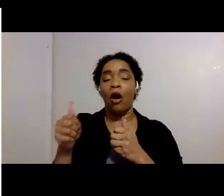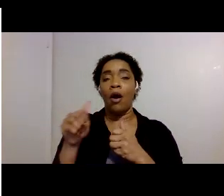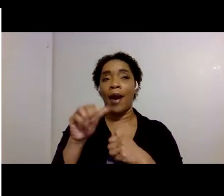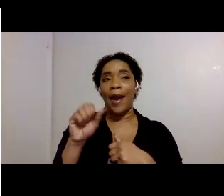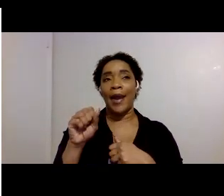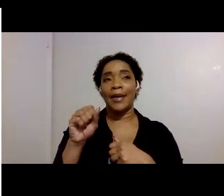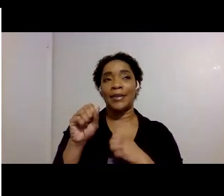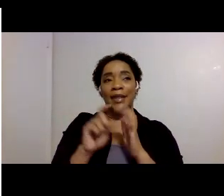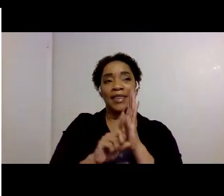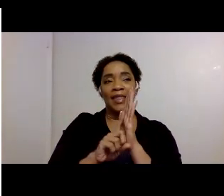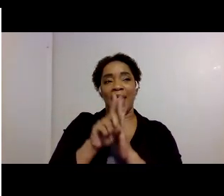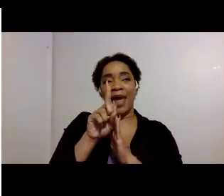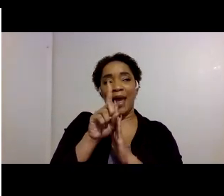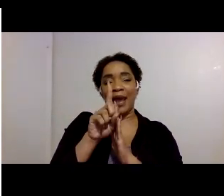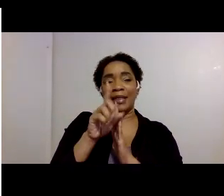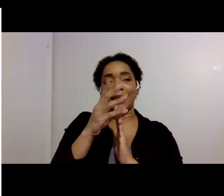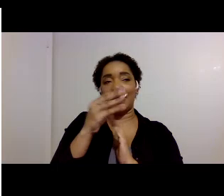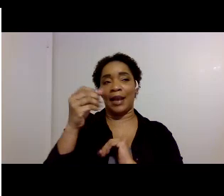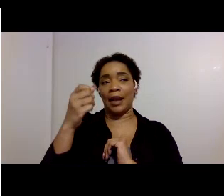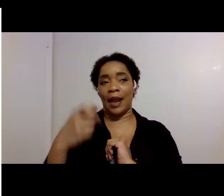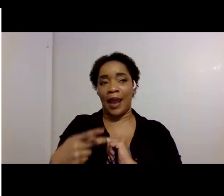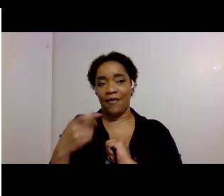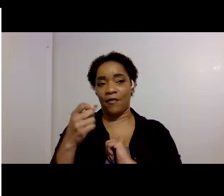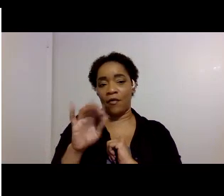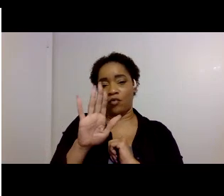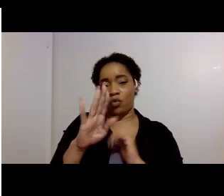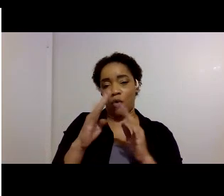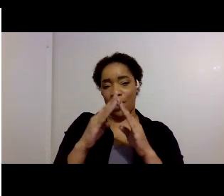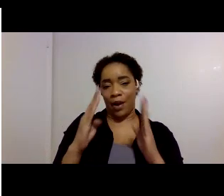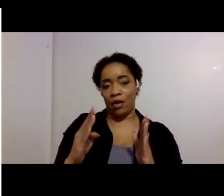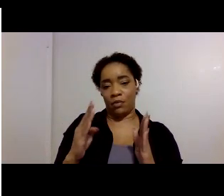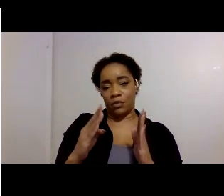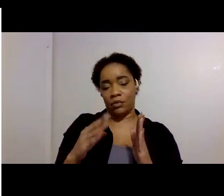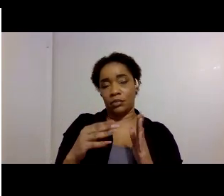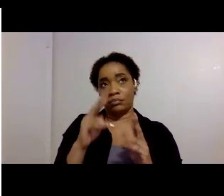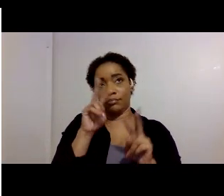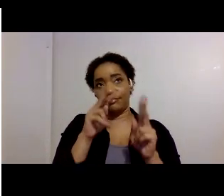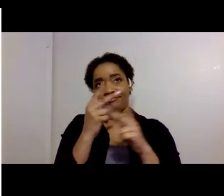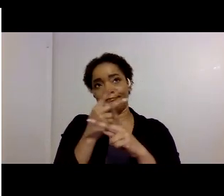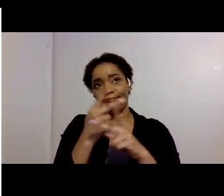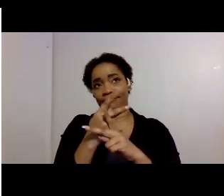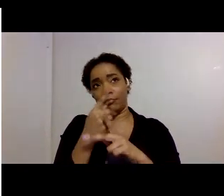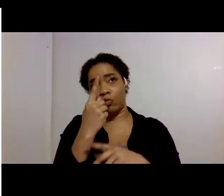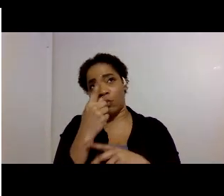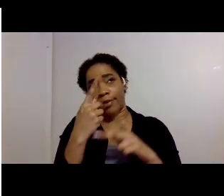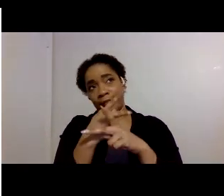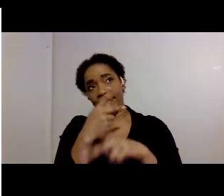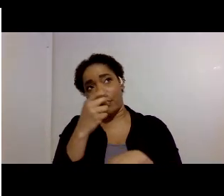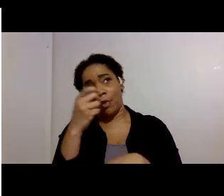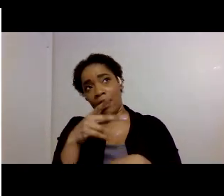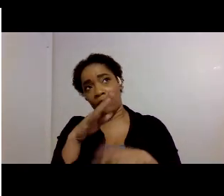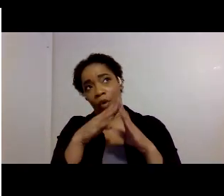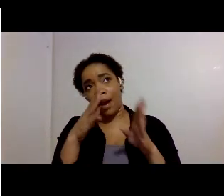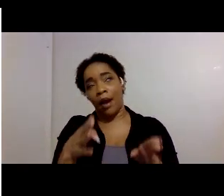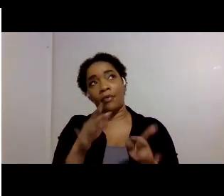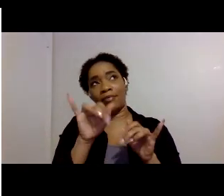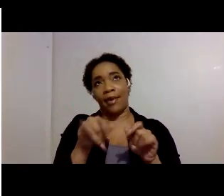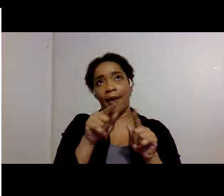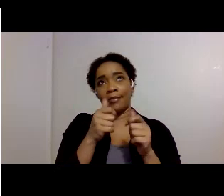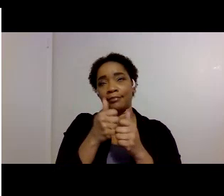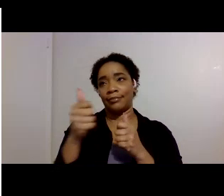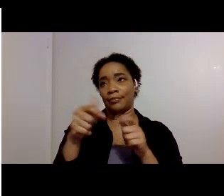Do not return to the home for any reason unless it's deemed safe by first responders on the scene to do so. So it